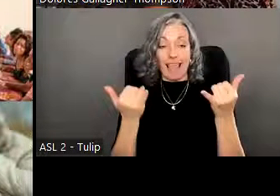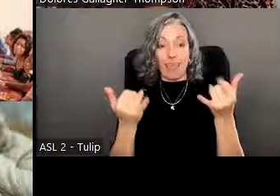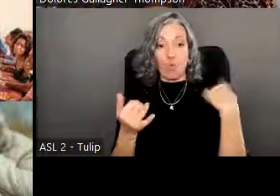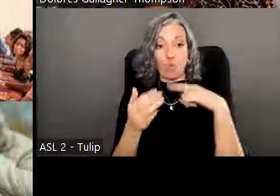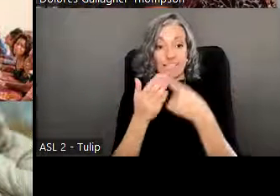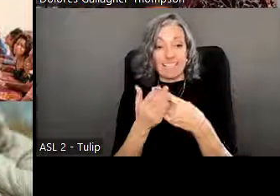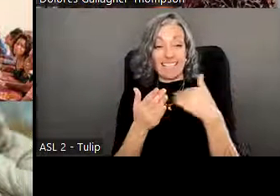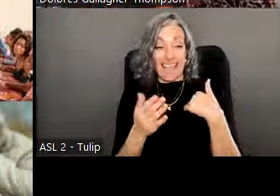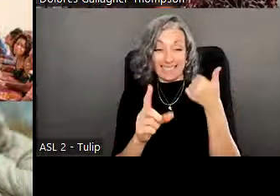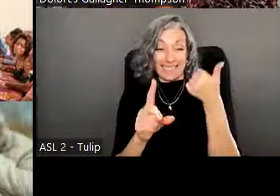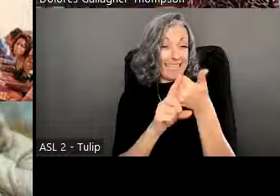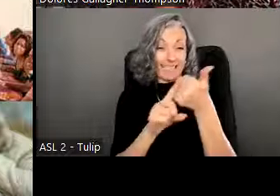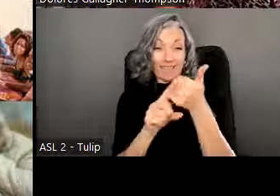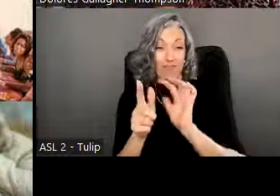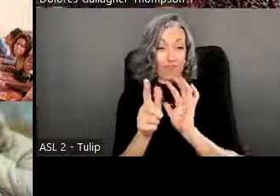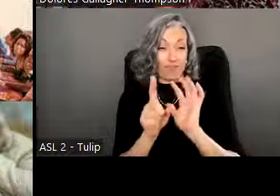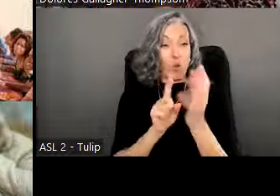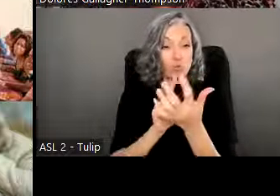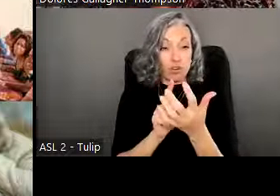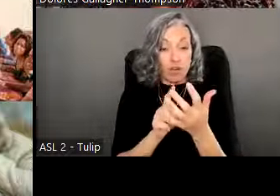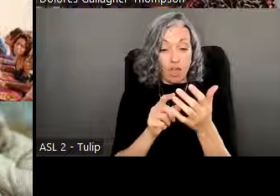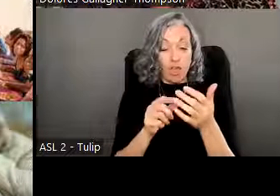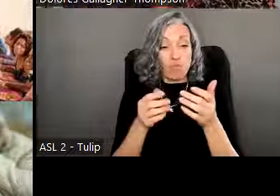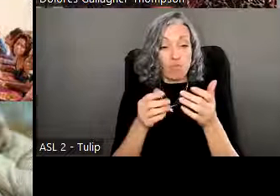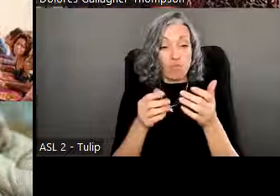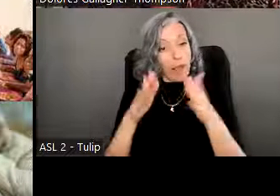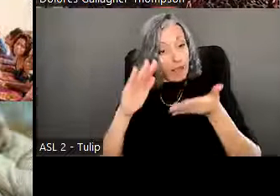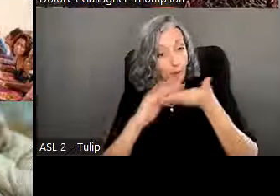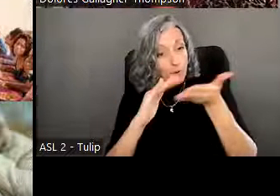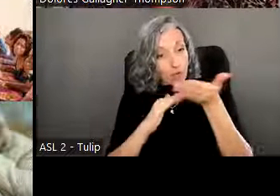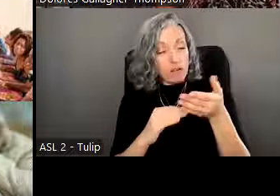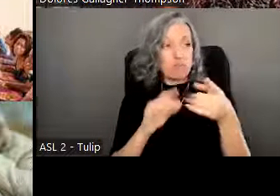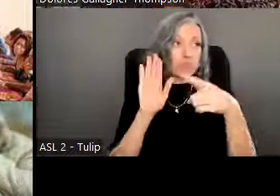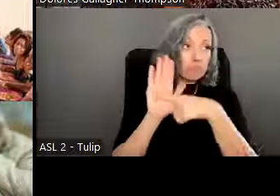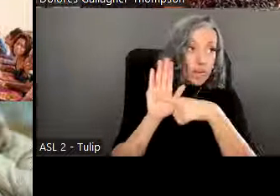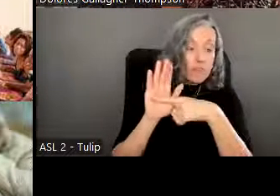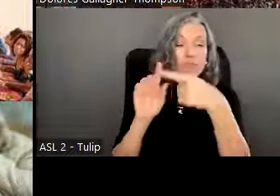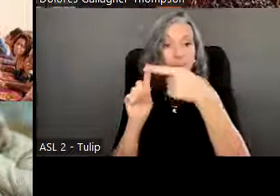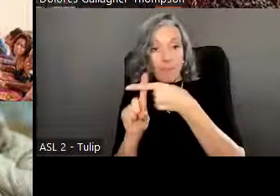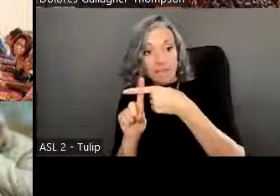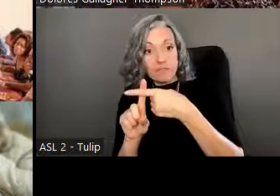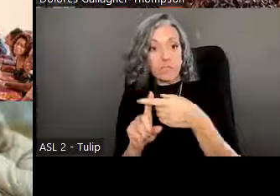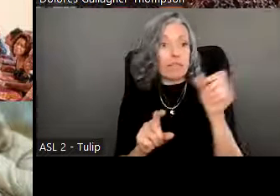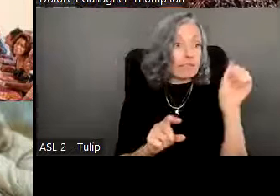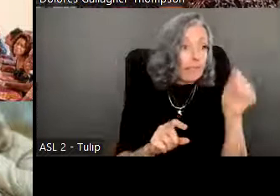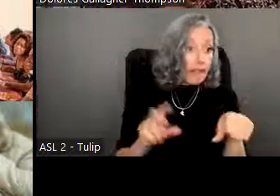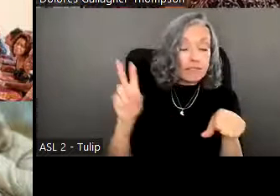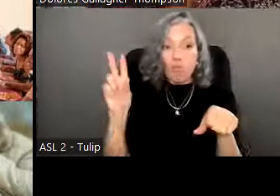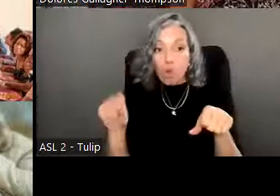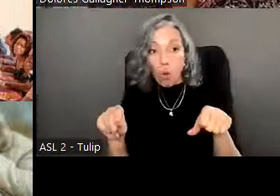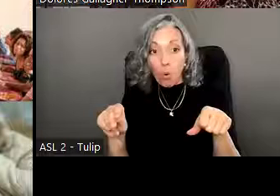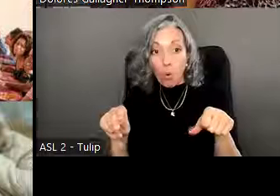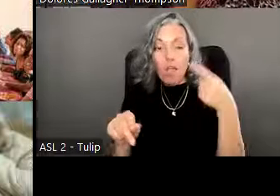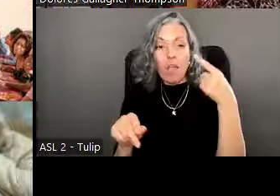own culture, its own way of operating, its own pluses and minuses, its own do's and don'ts. And so for